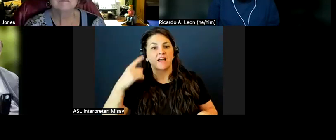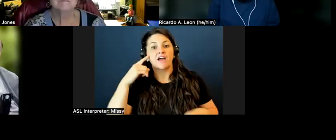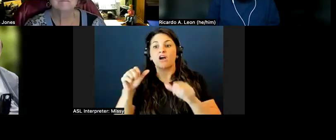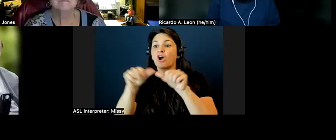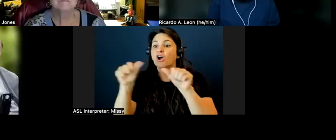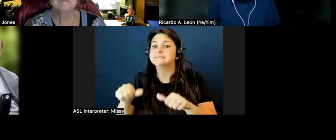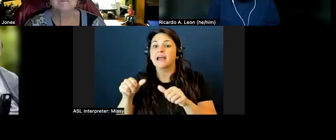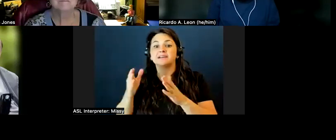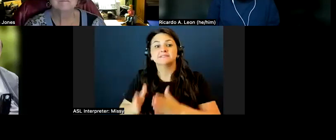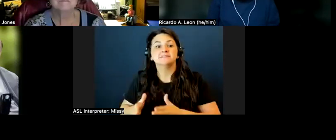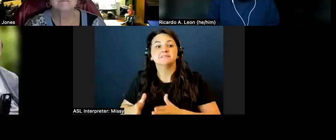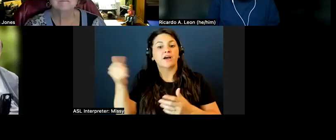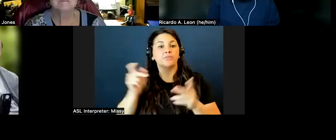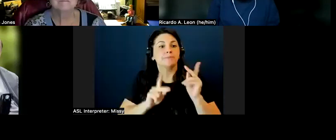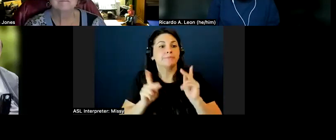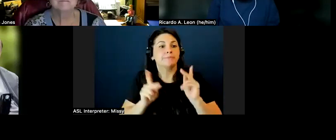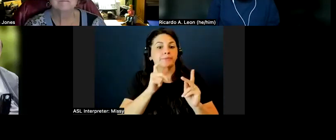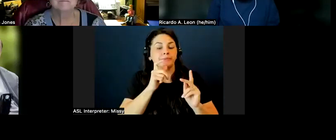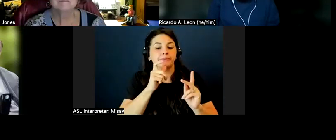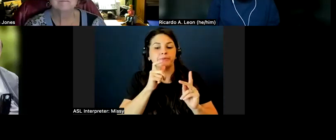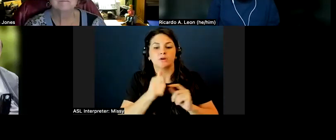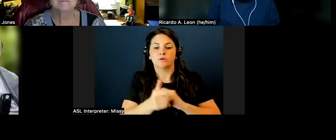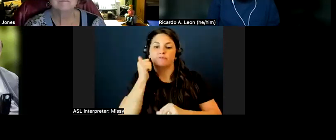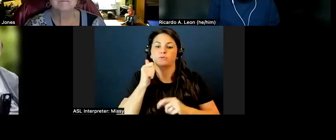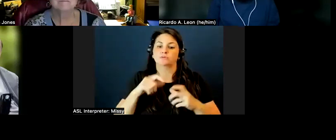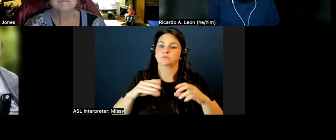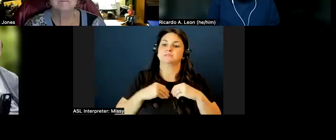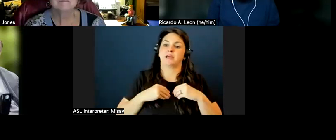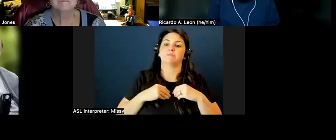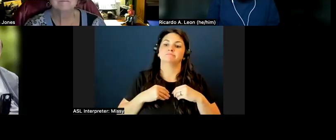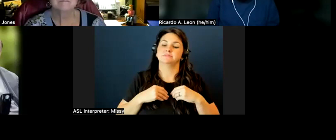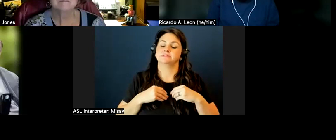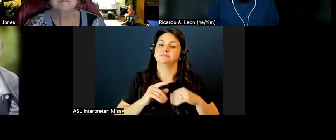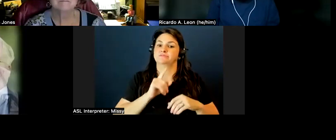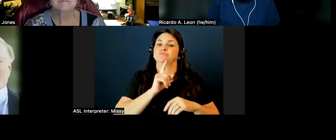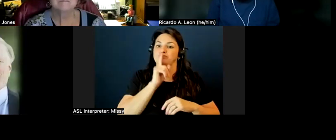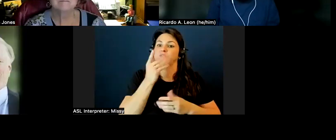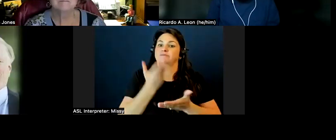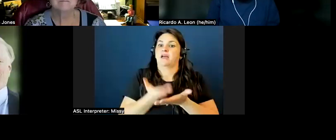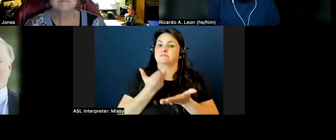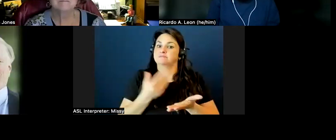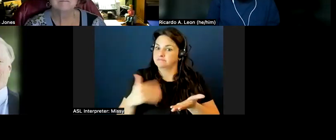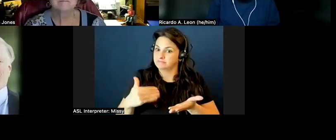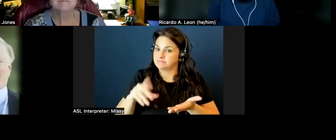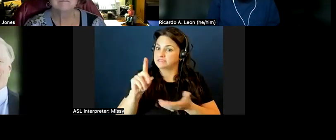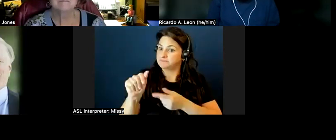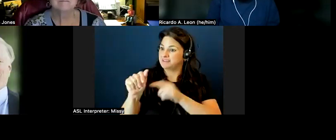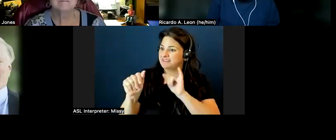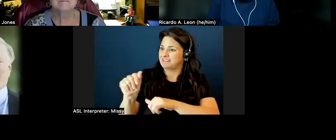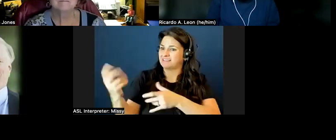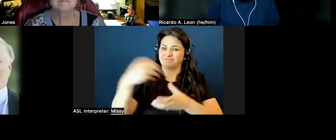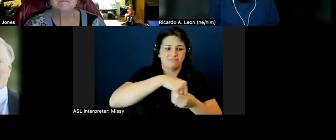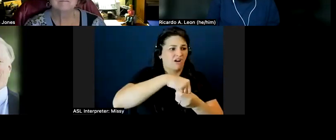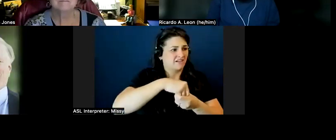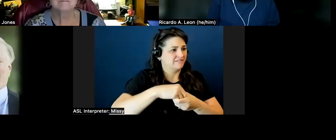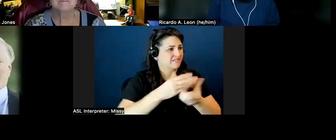who refuse to accept the reality that disability is a part of nature. It's a part of